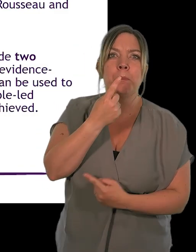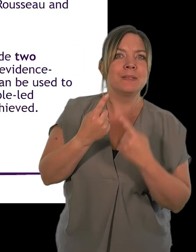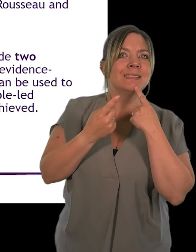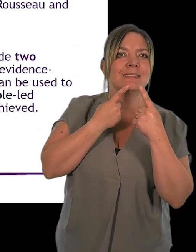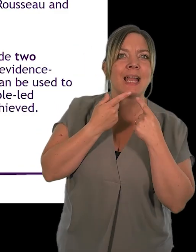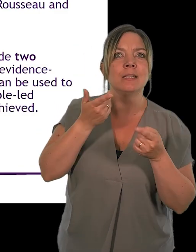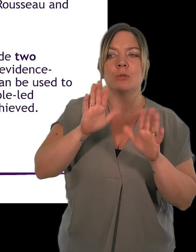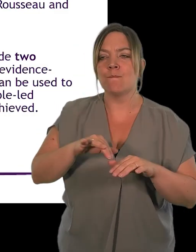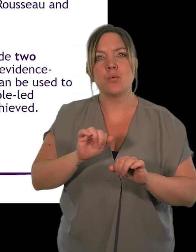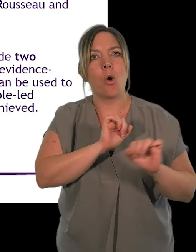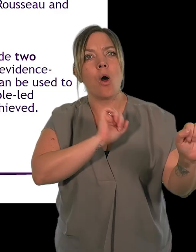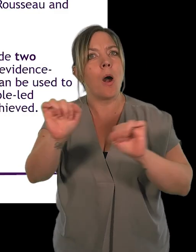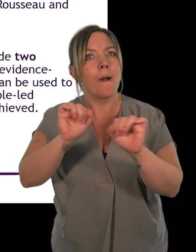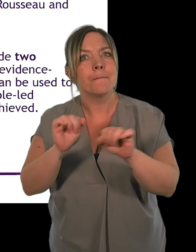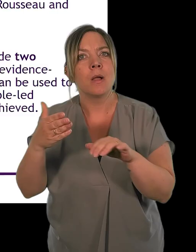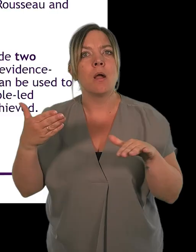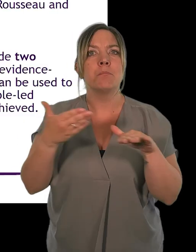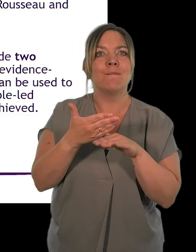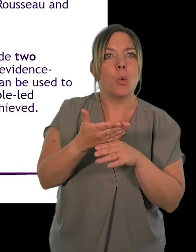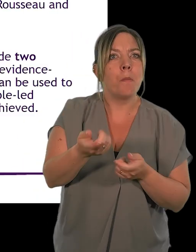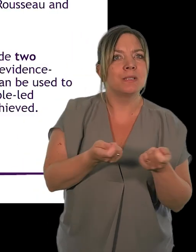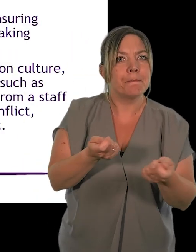few.